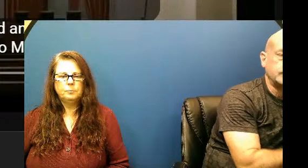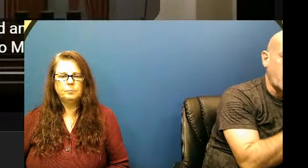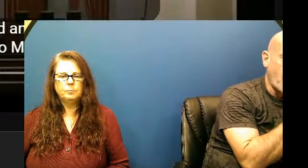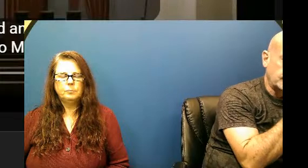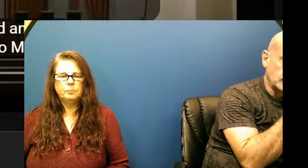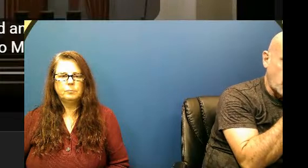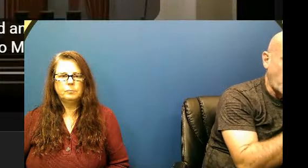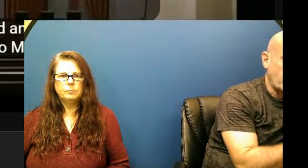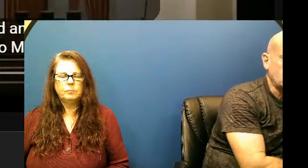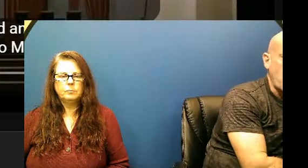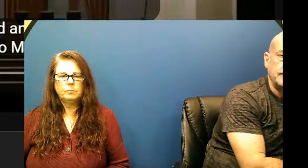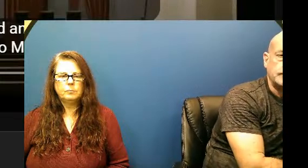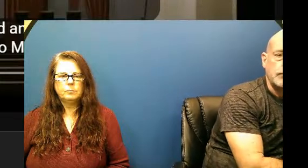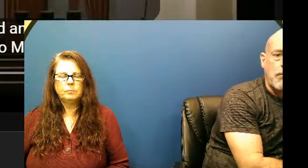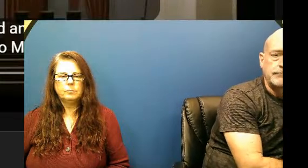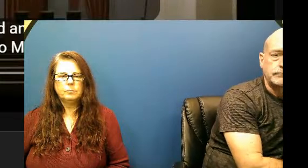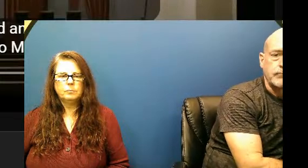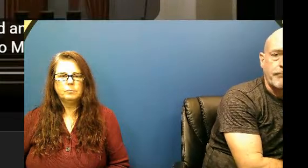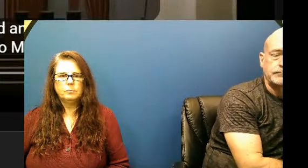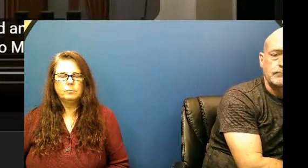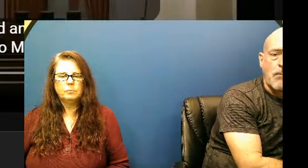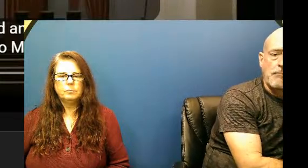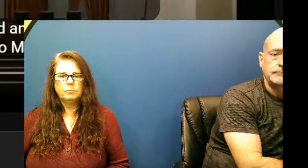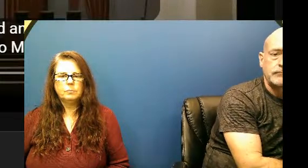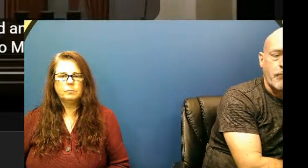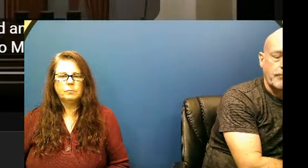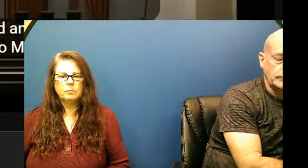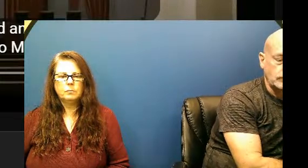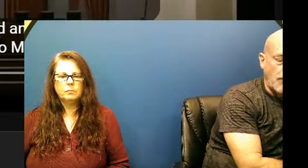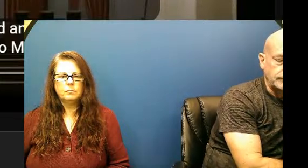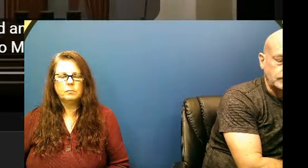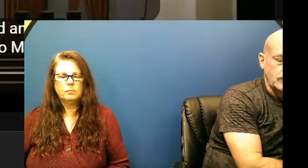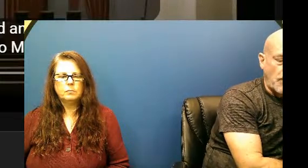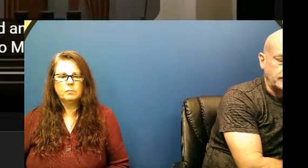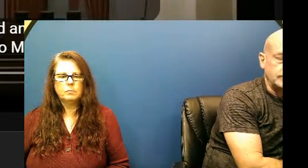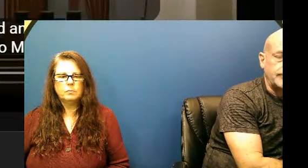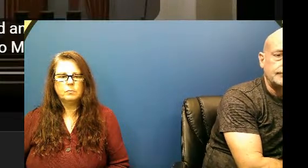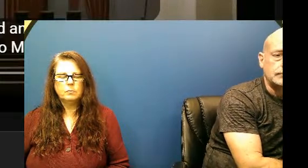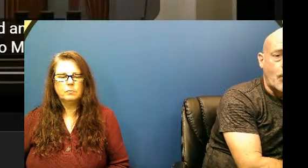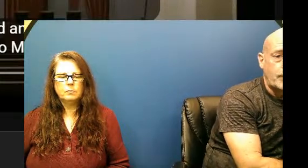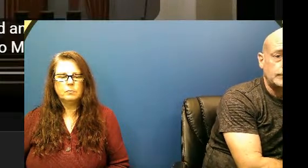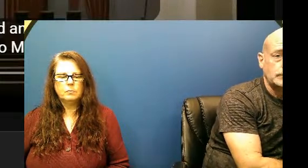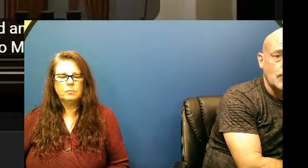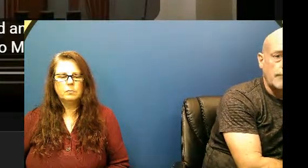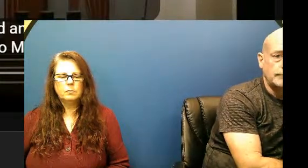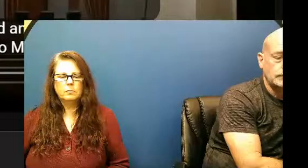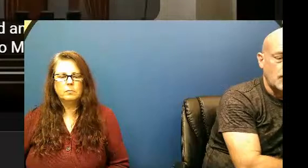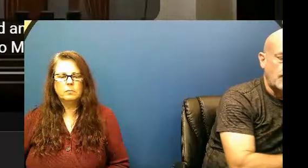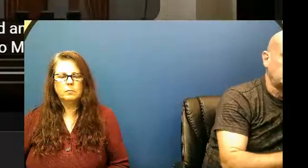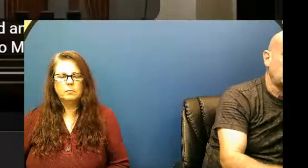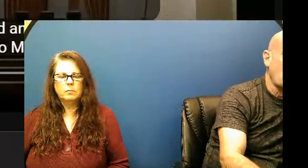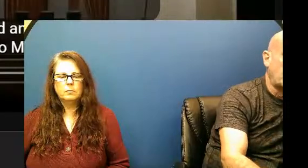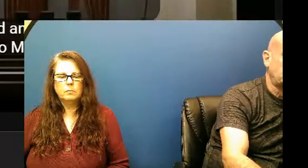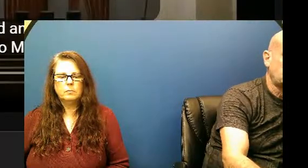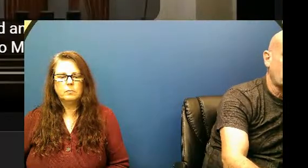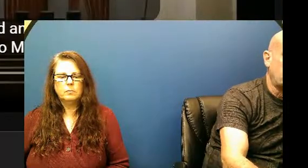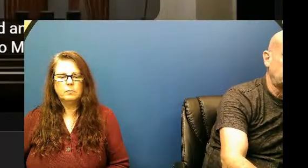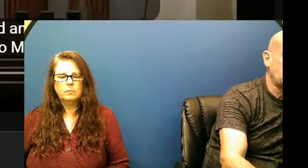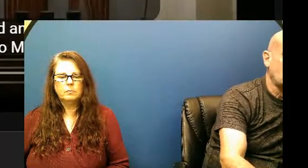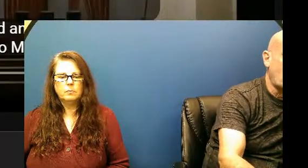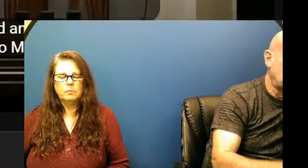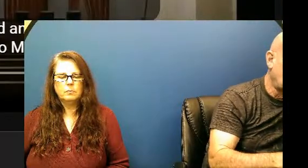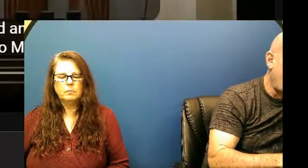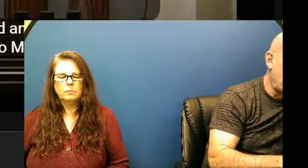remedy. They're not saying TikTok has to stop. They're saying the Chinese have to stop controlling